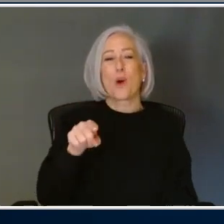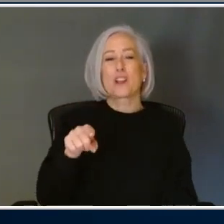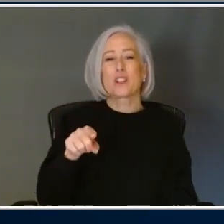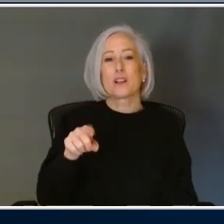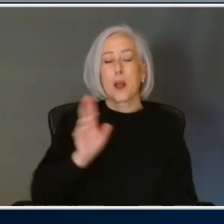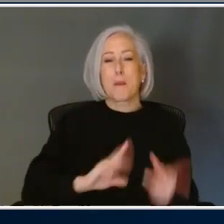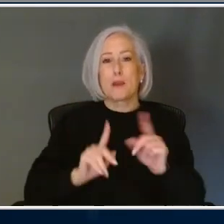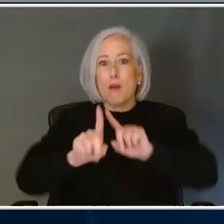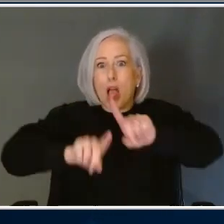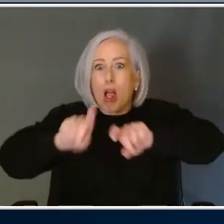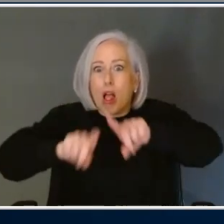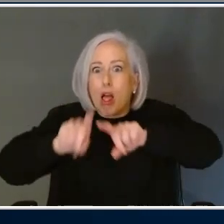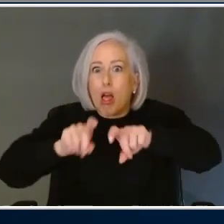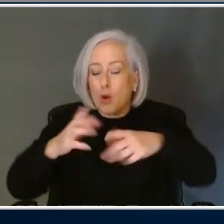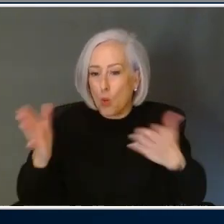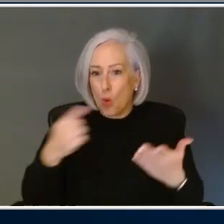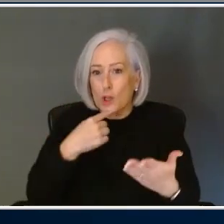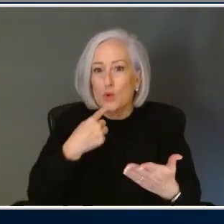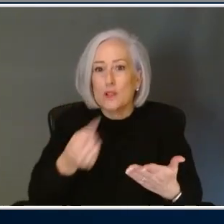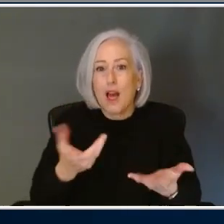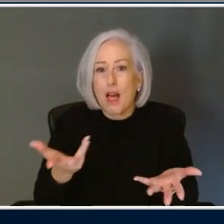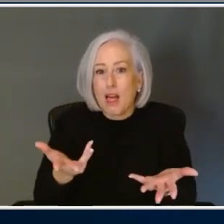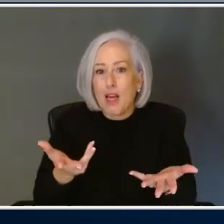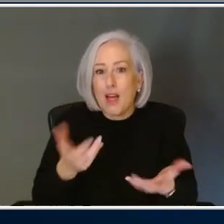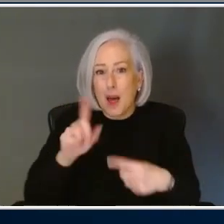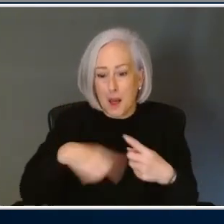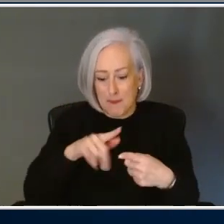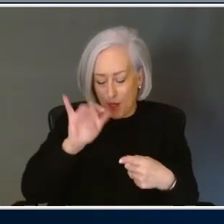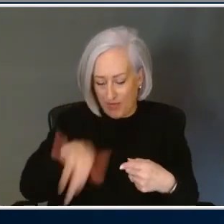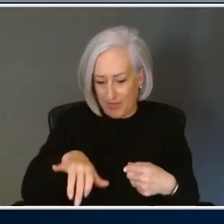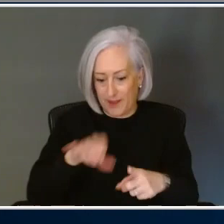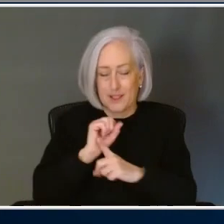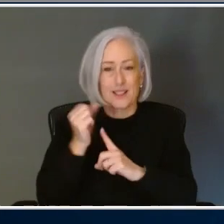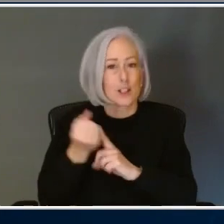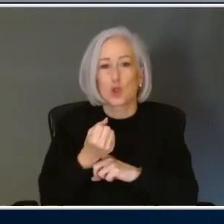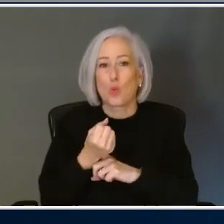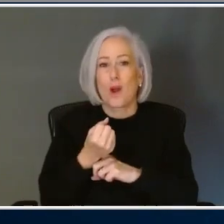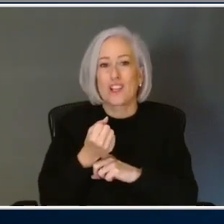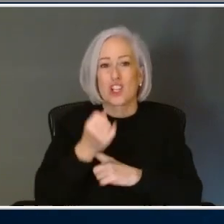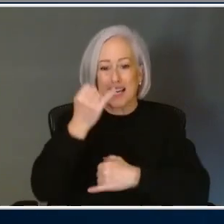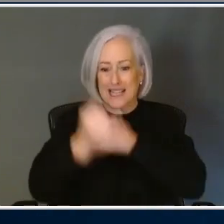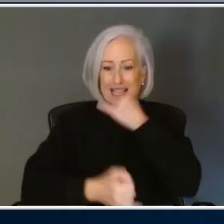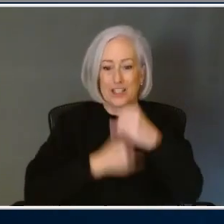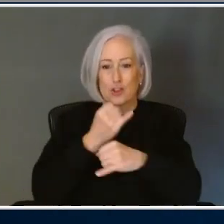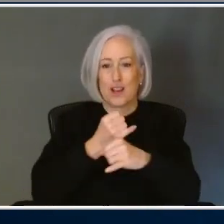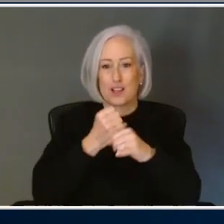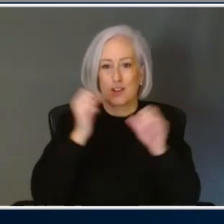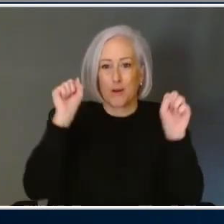ask you, so what do you tell them about this whole international miracle?